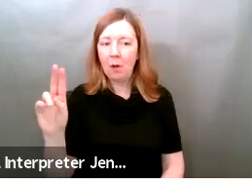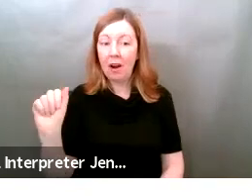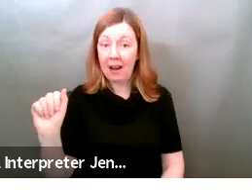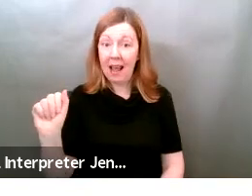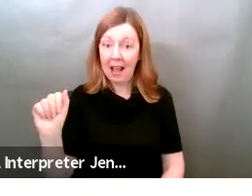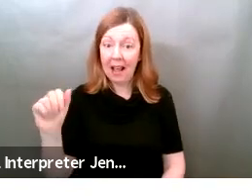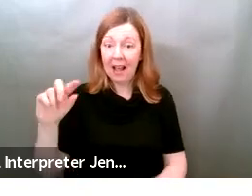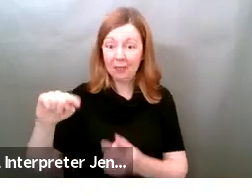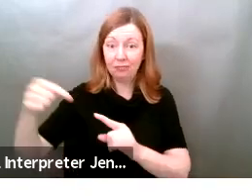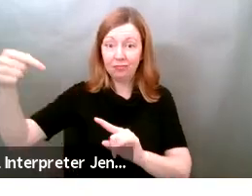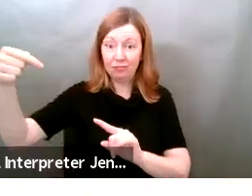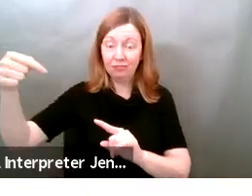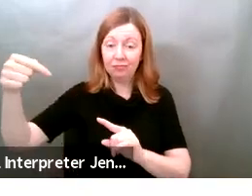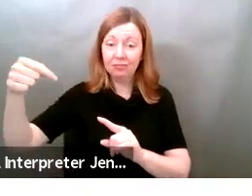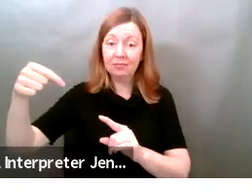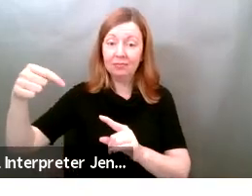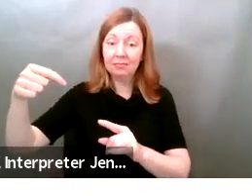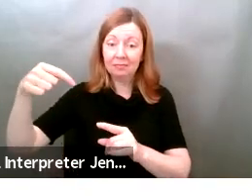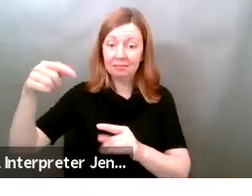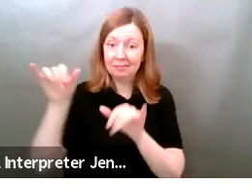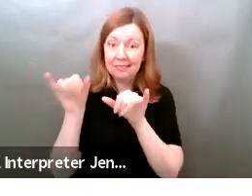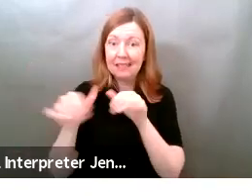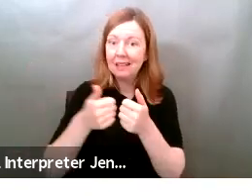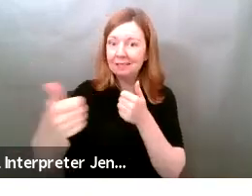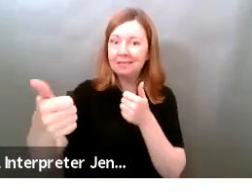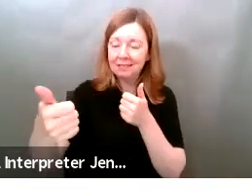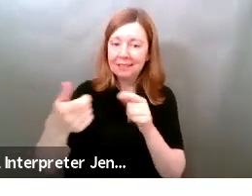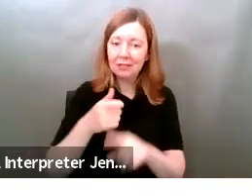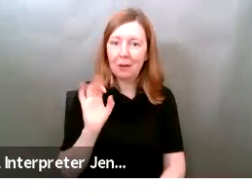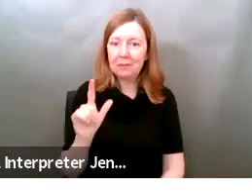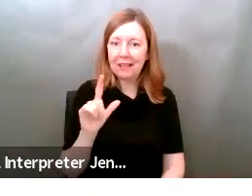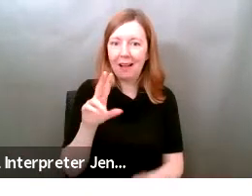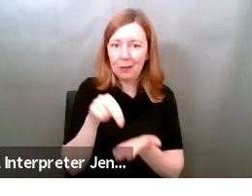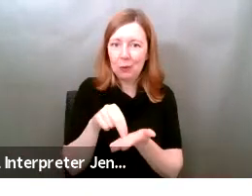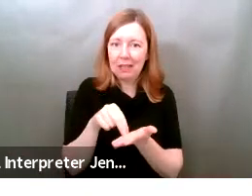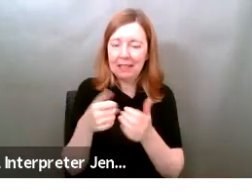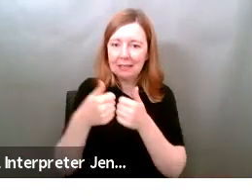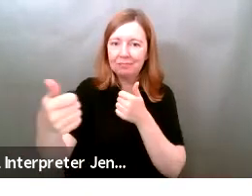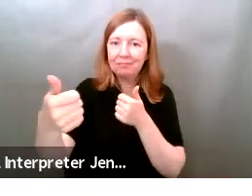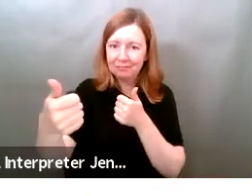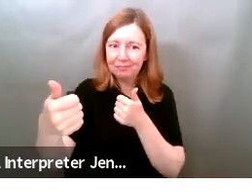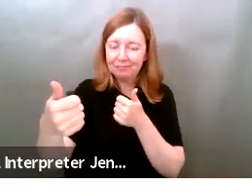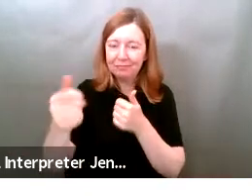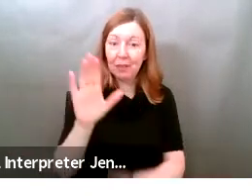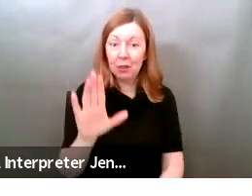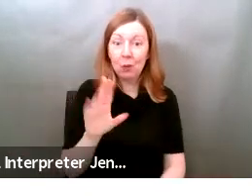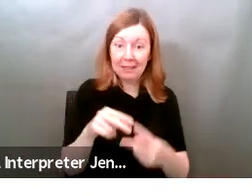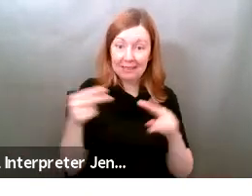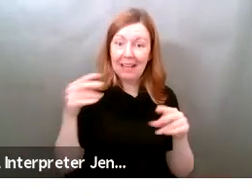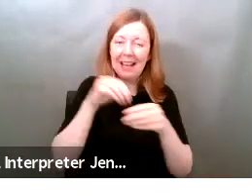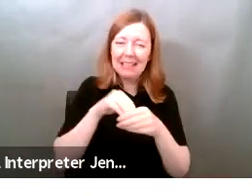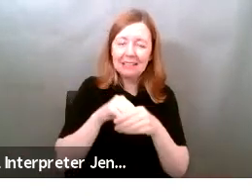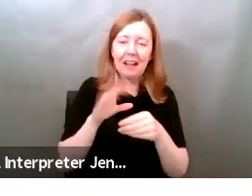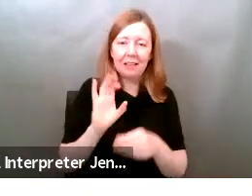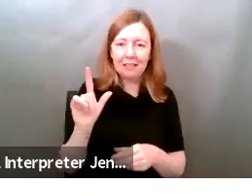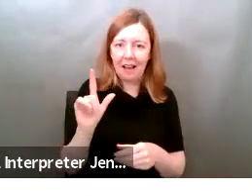that comes with the vaccine stays far away from the cell's nucleus where your DNA lives. And so